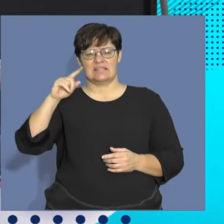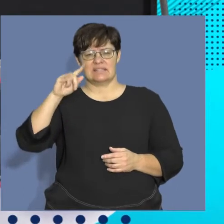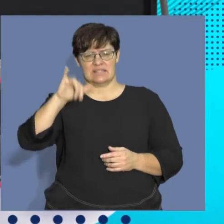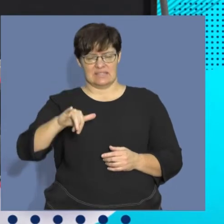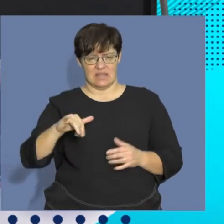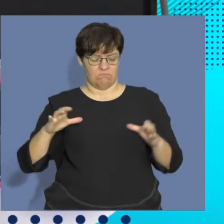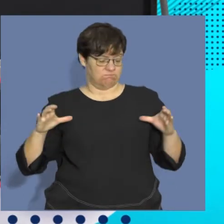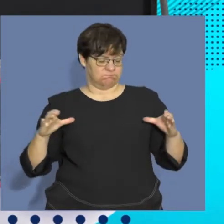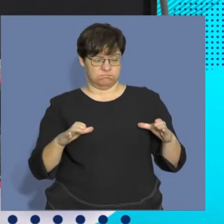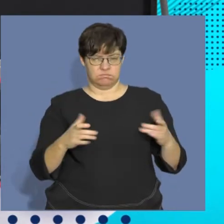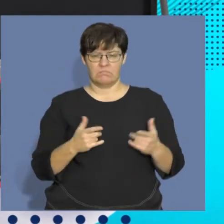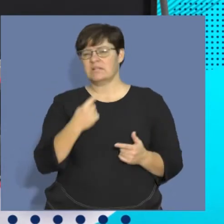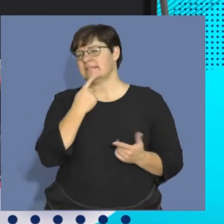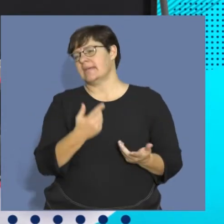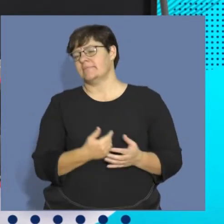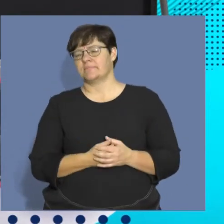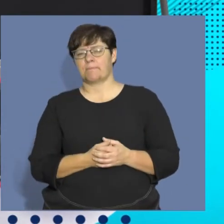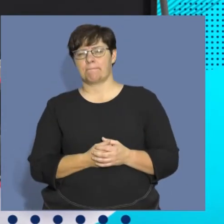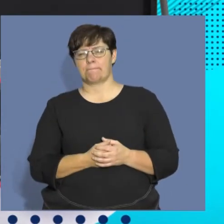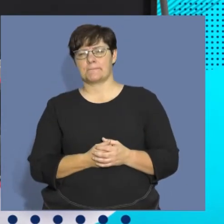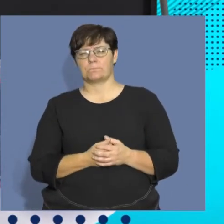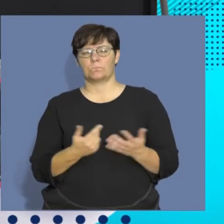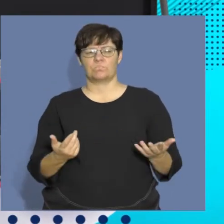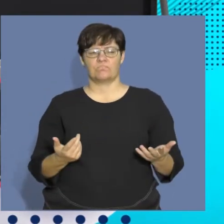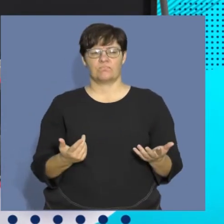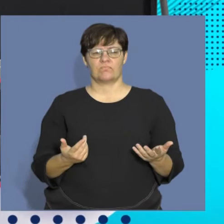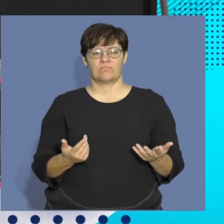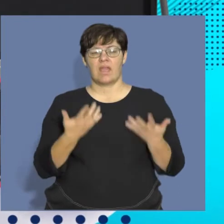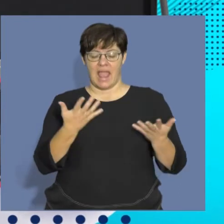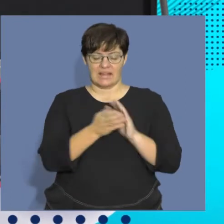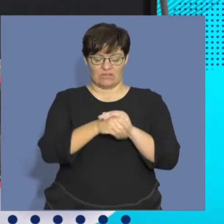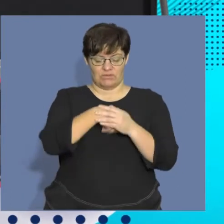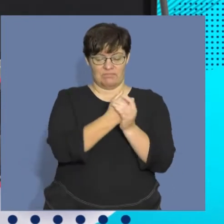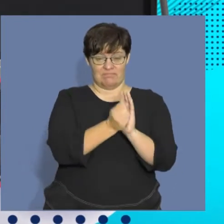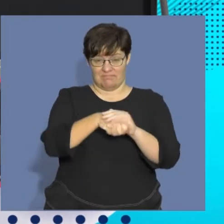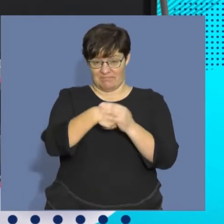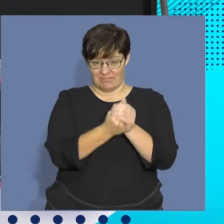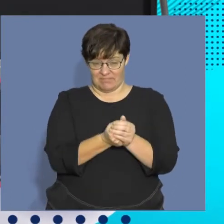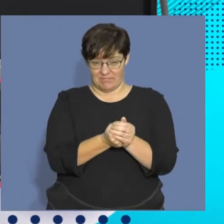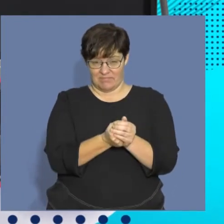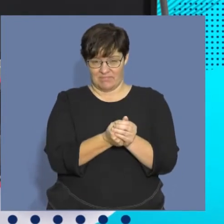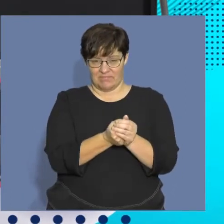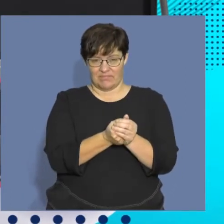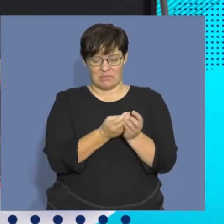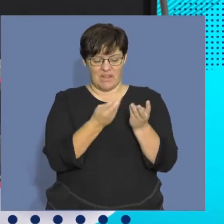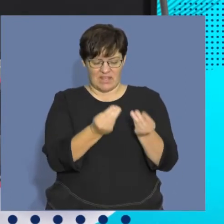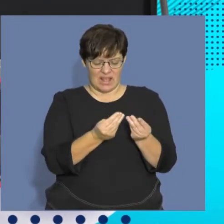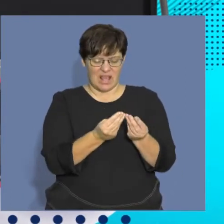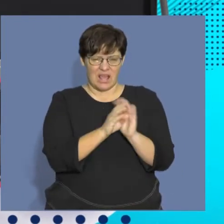word density. If I talk to you about hand cream